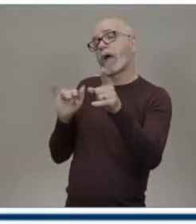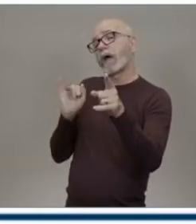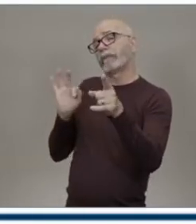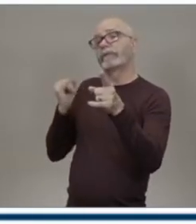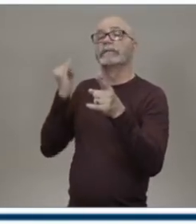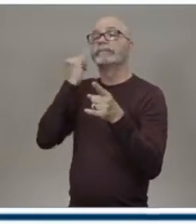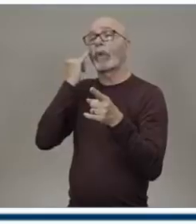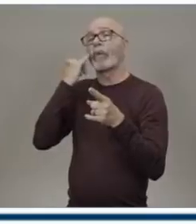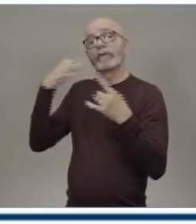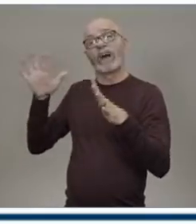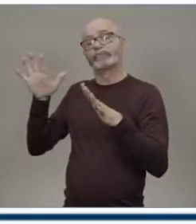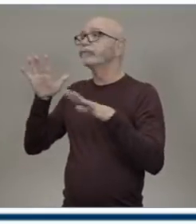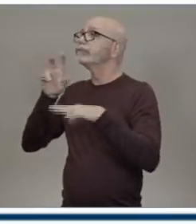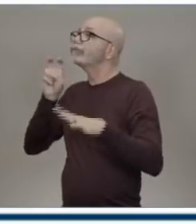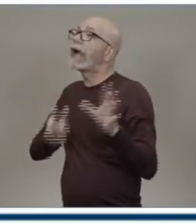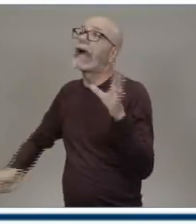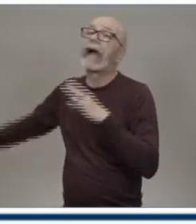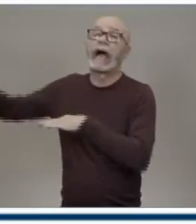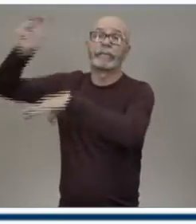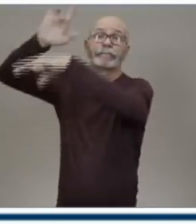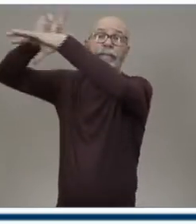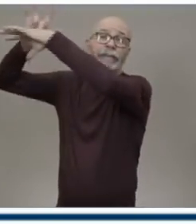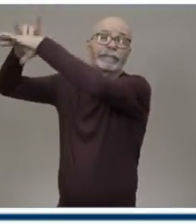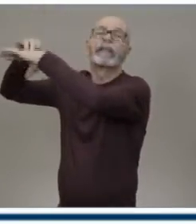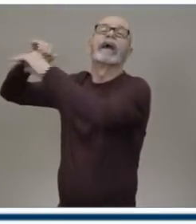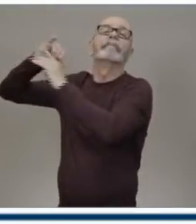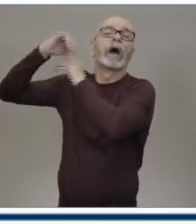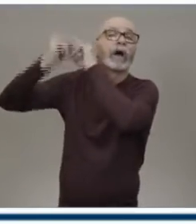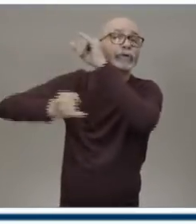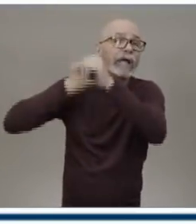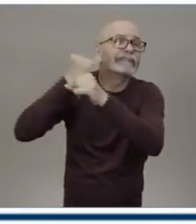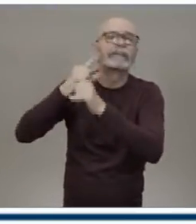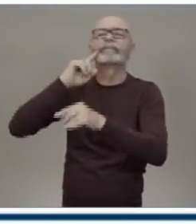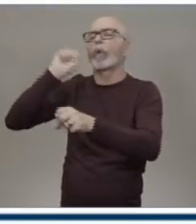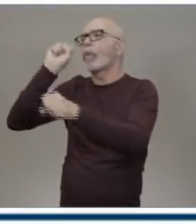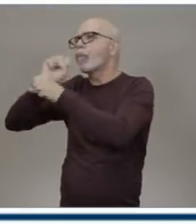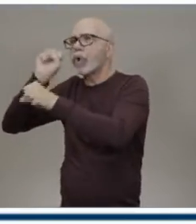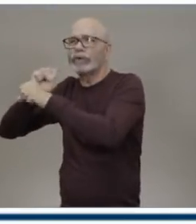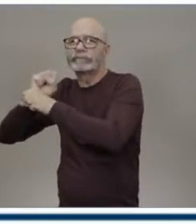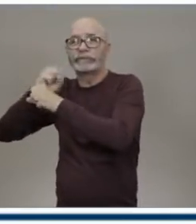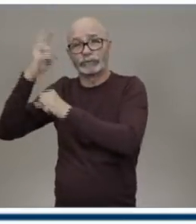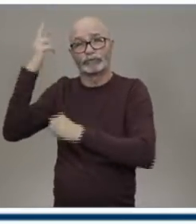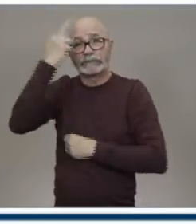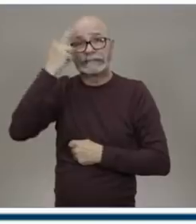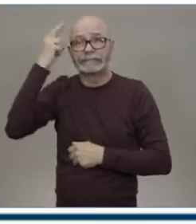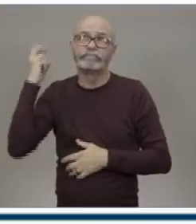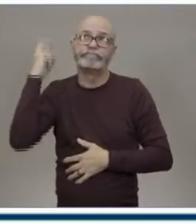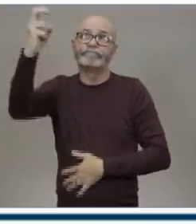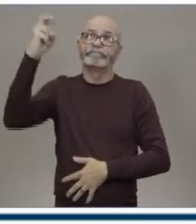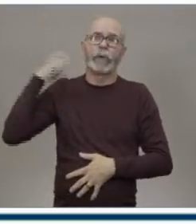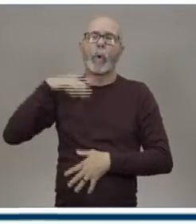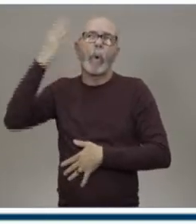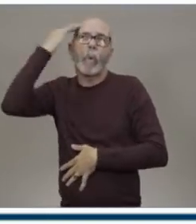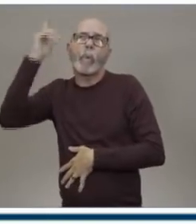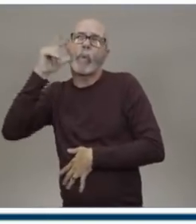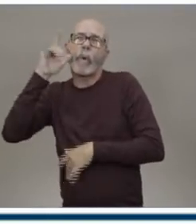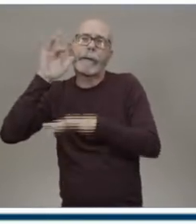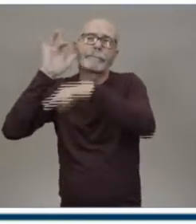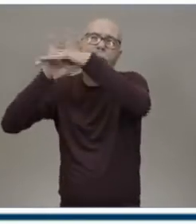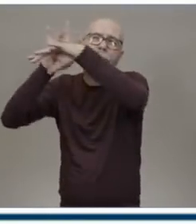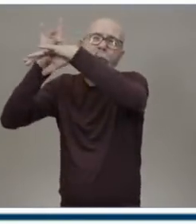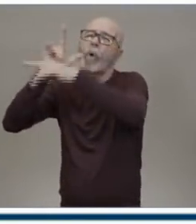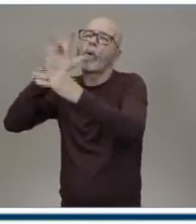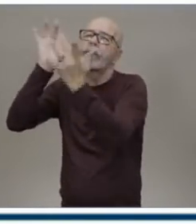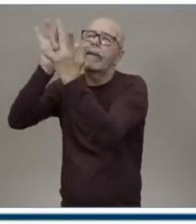traveled internationally or a rotational worker, you know who their contacts were. Our focus can be very much on forward-looking contact